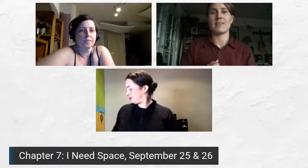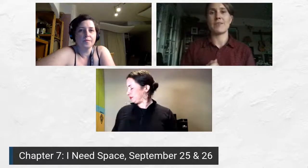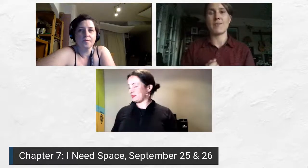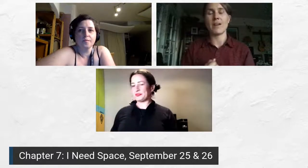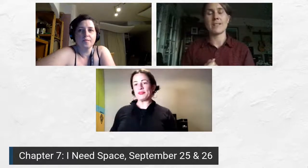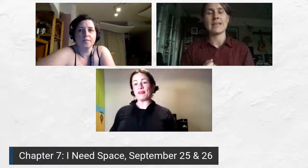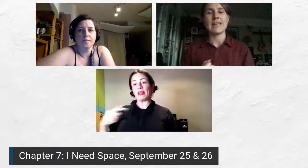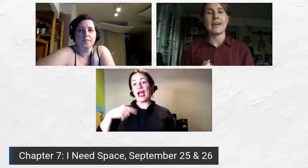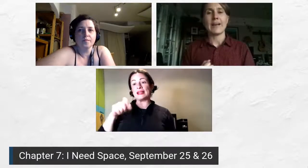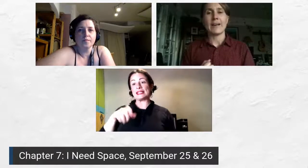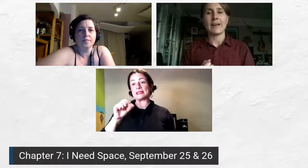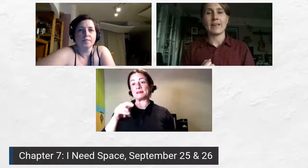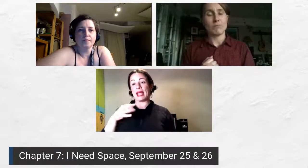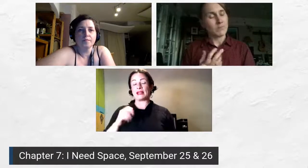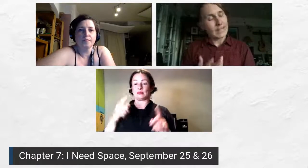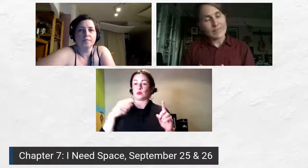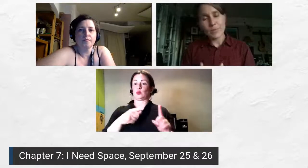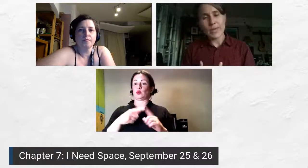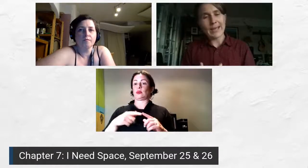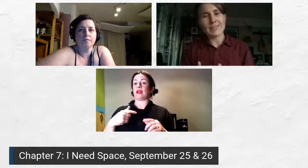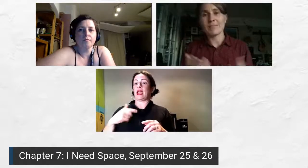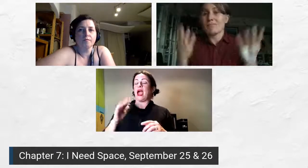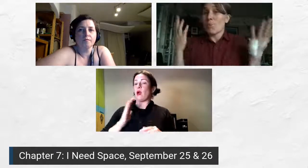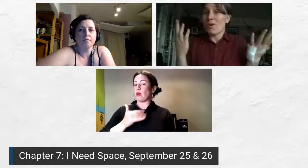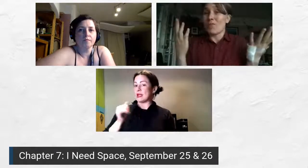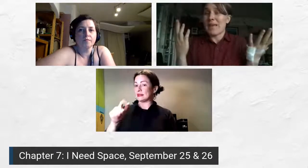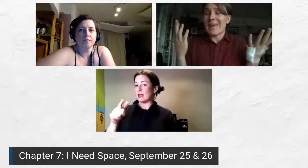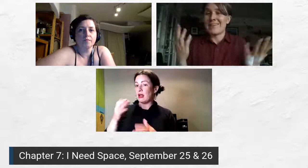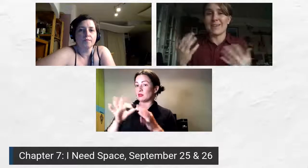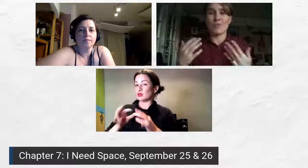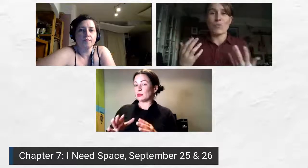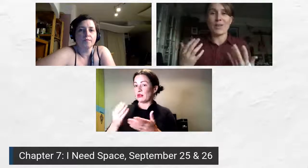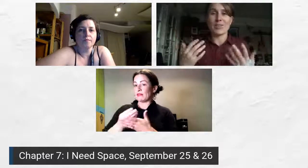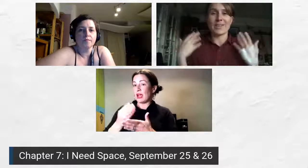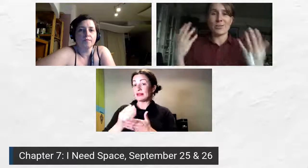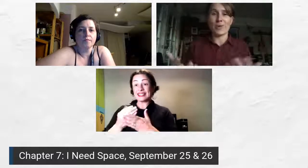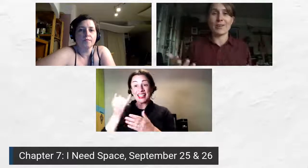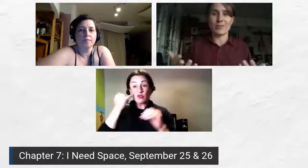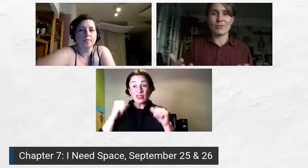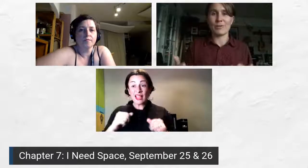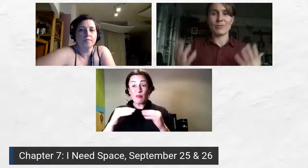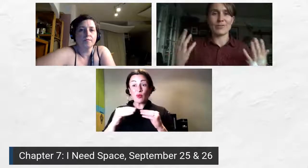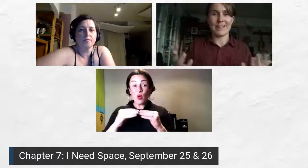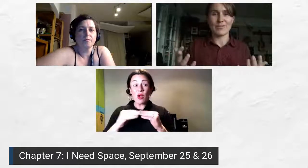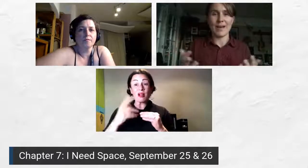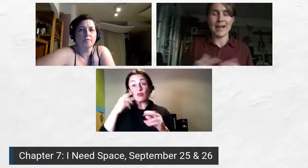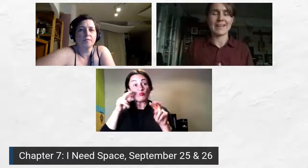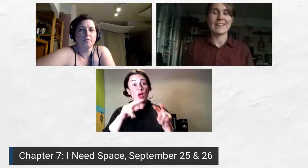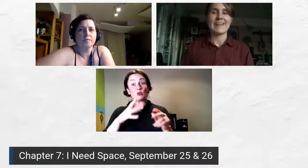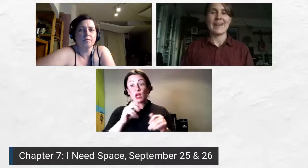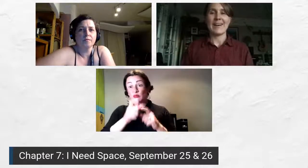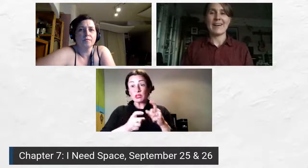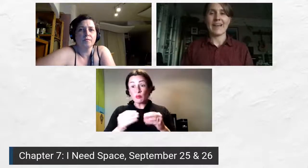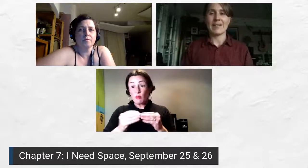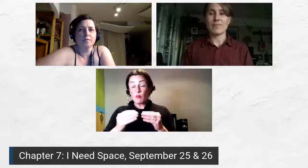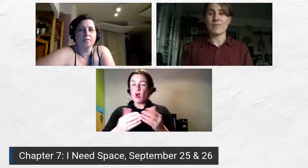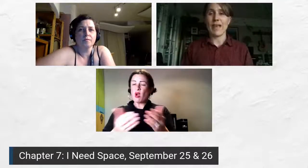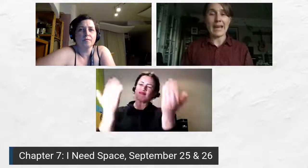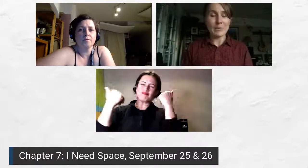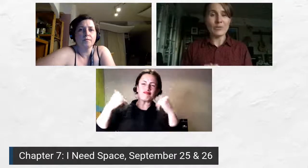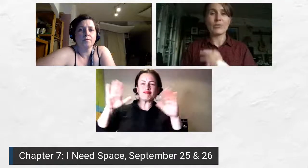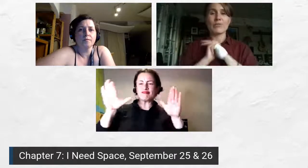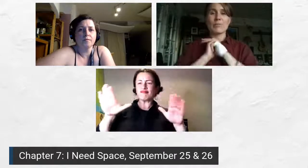our ASL fund. Less if you can't, more if you can. If you're watching and you want to contribute, that's rad.